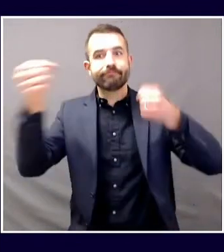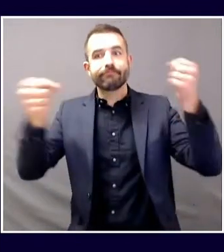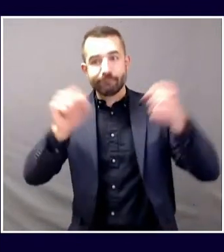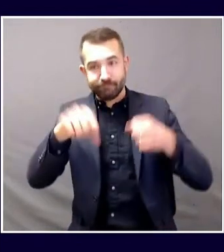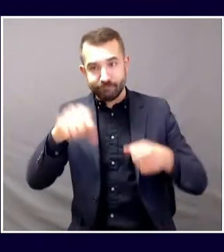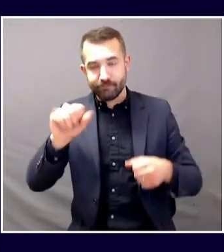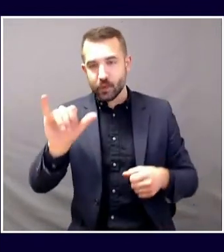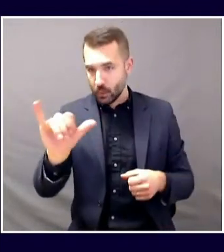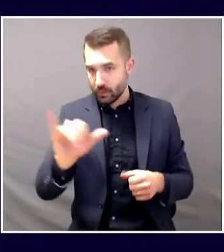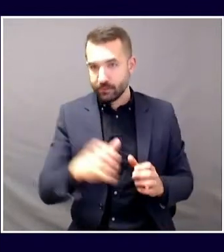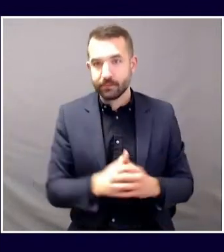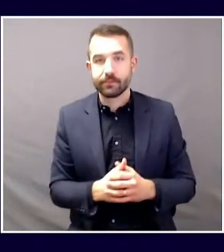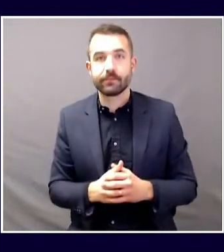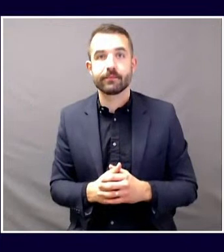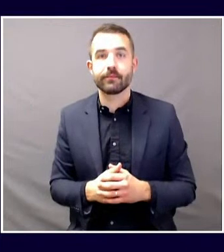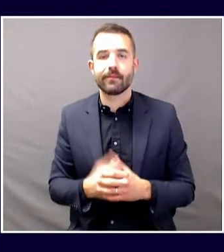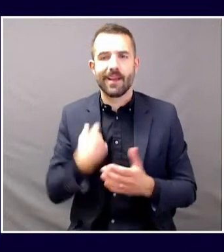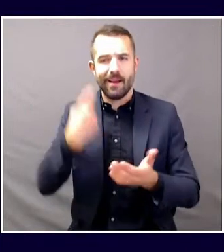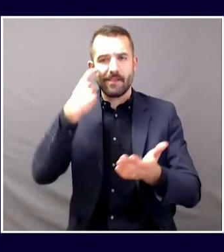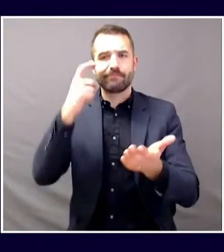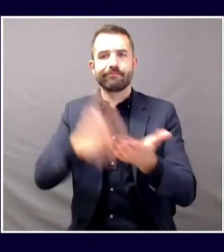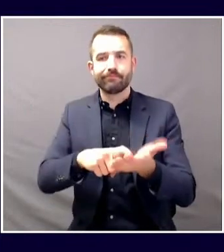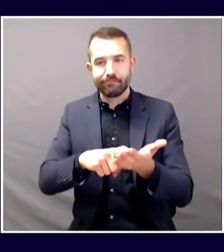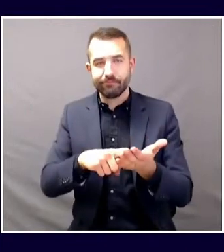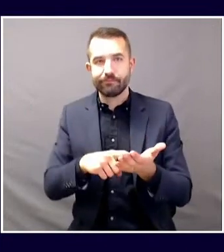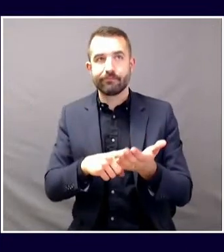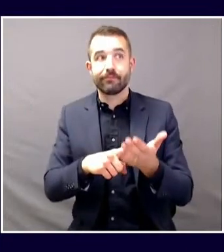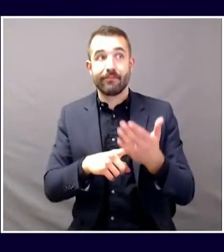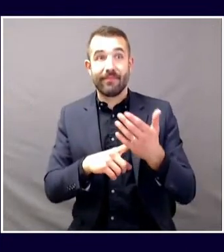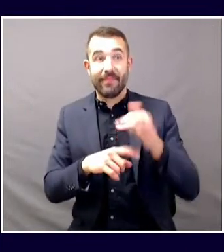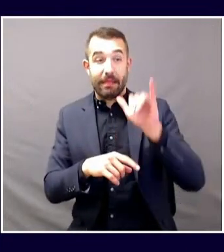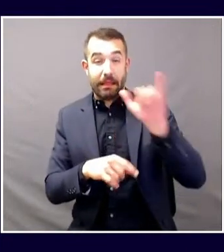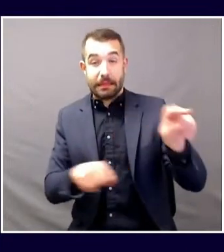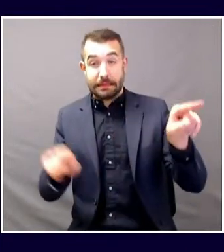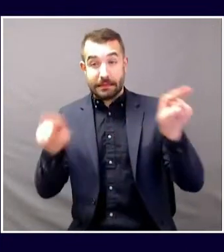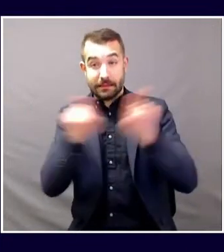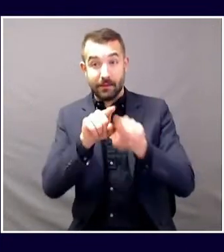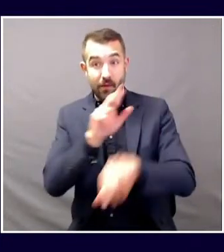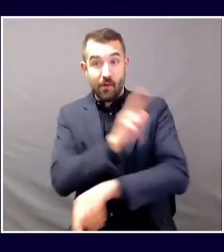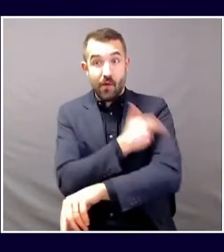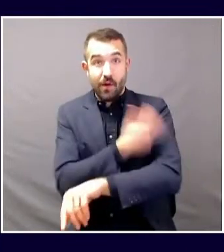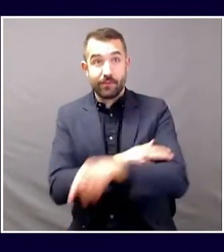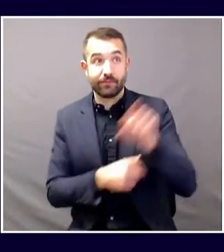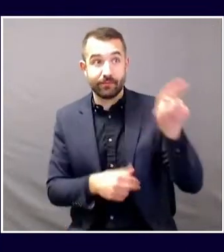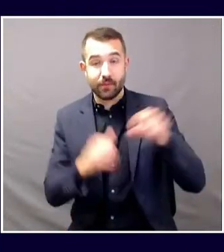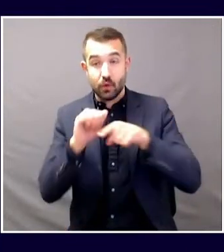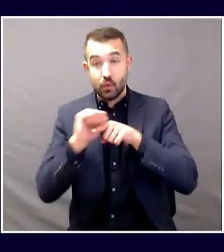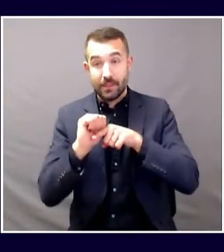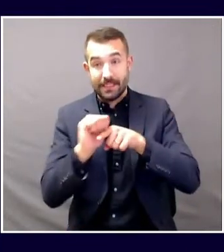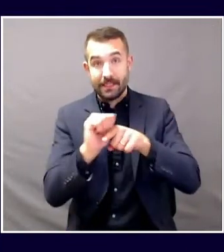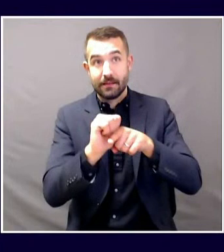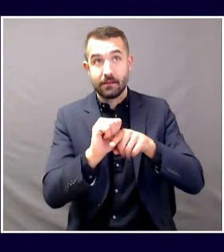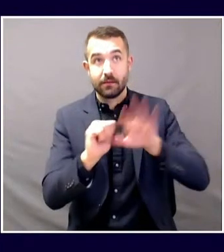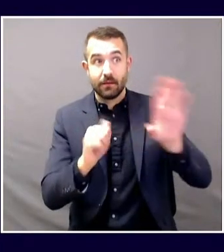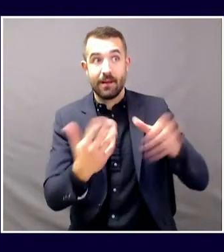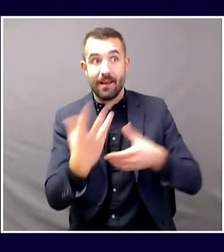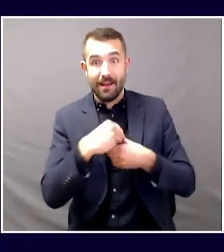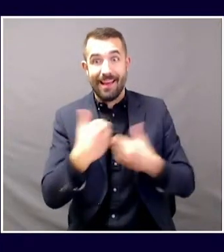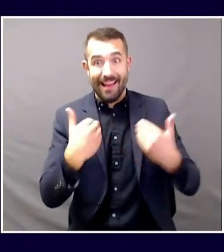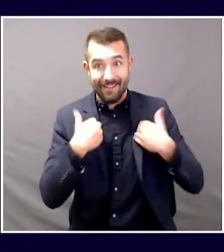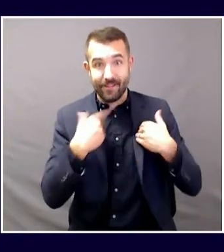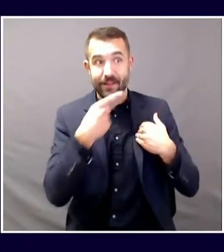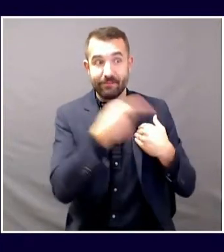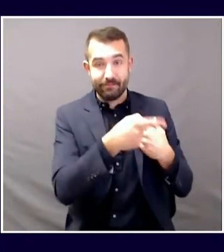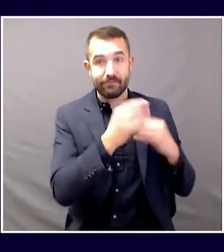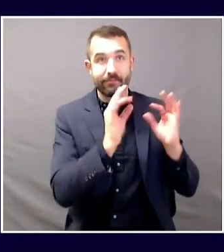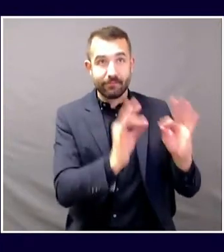may be staff in other parts of the hospital who may be deployed in ways that could be temporarily put on hold and then